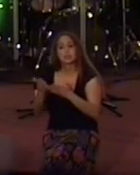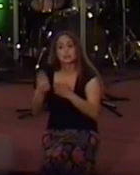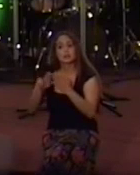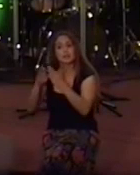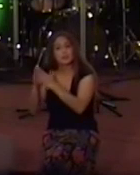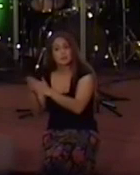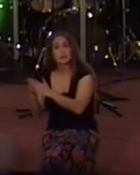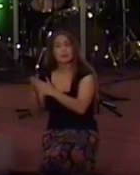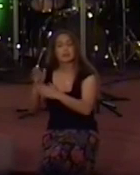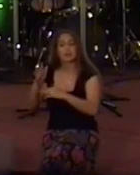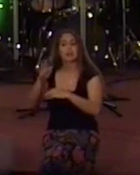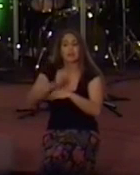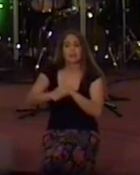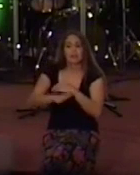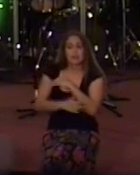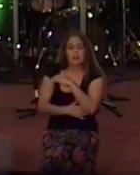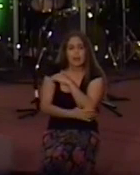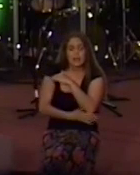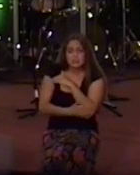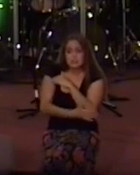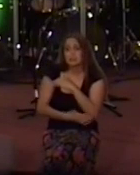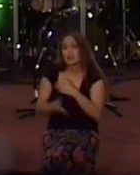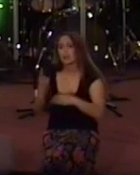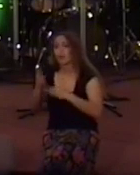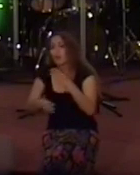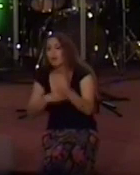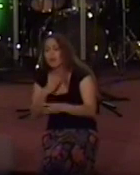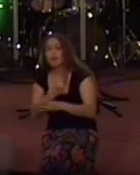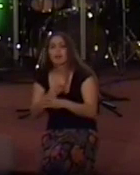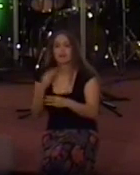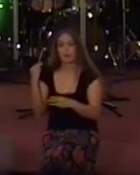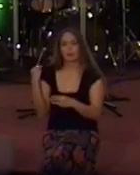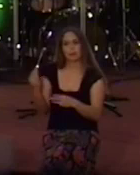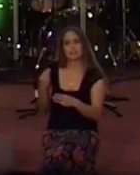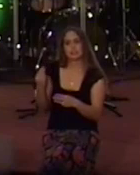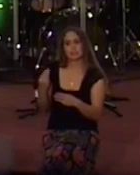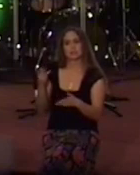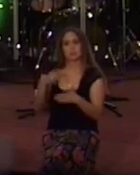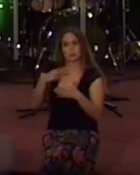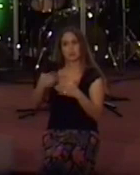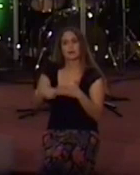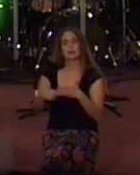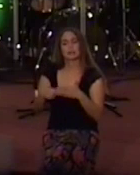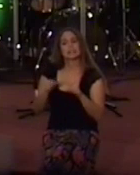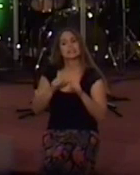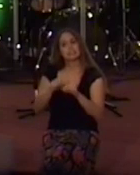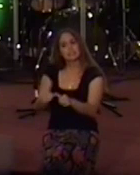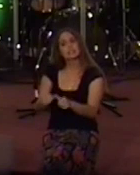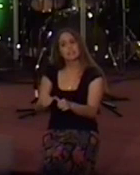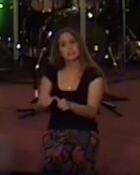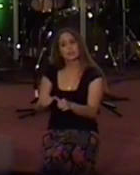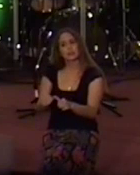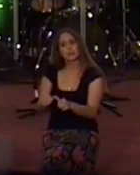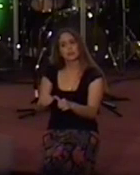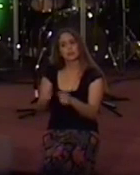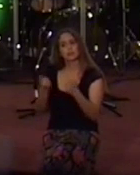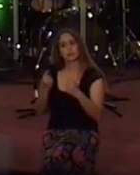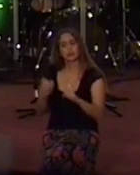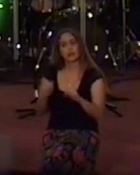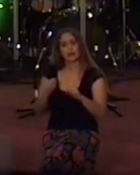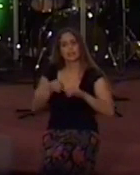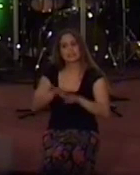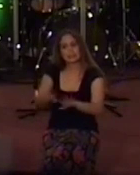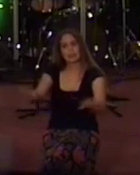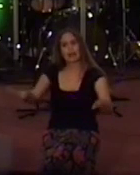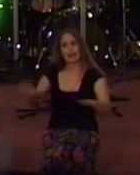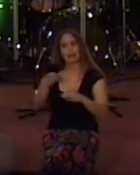the country, serving the world, the missions program. And so we should continue to try to expand into our